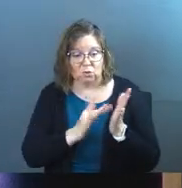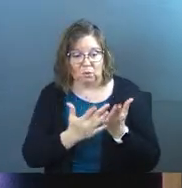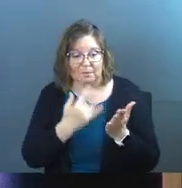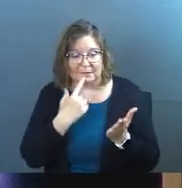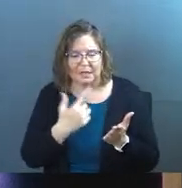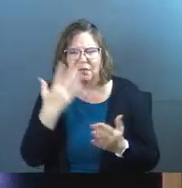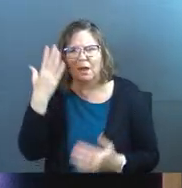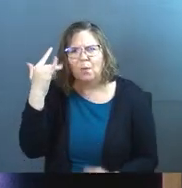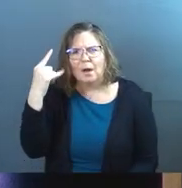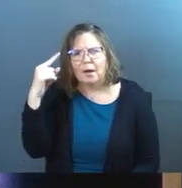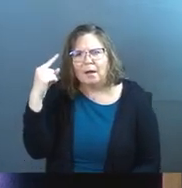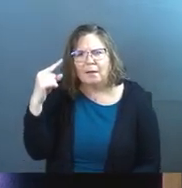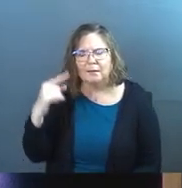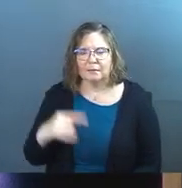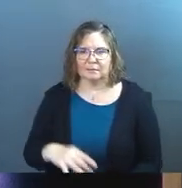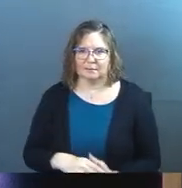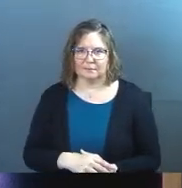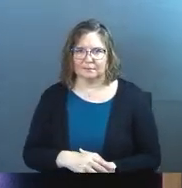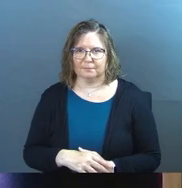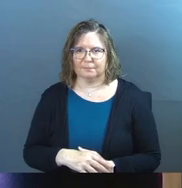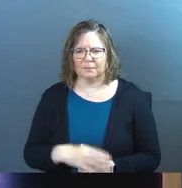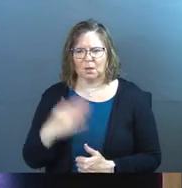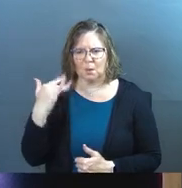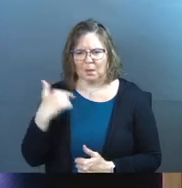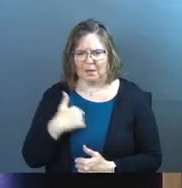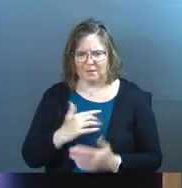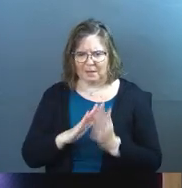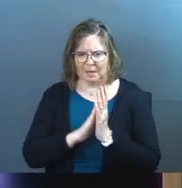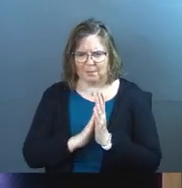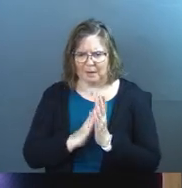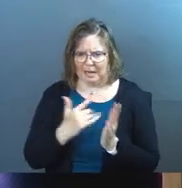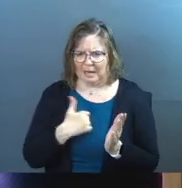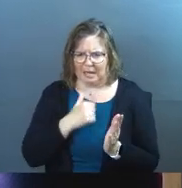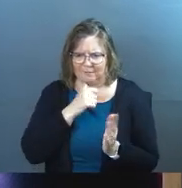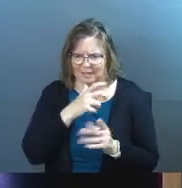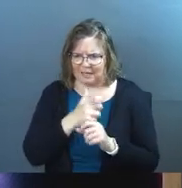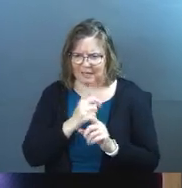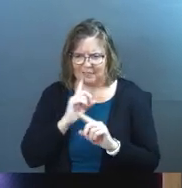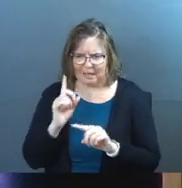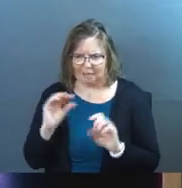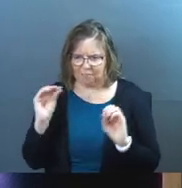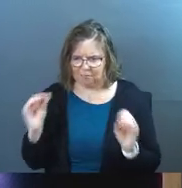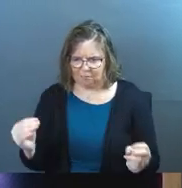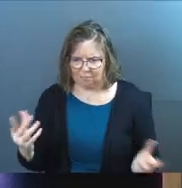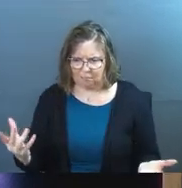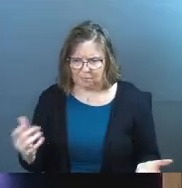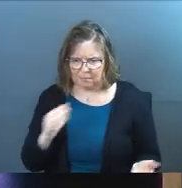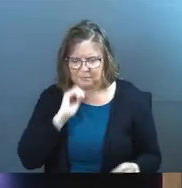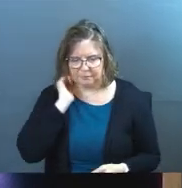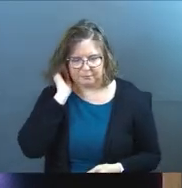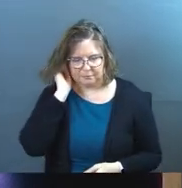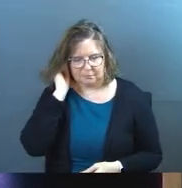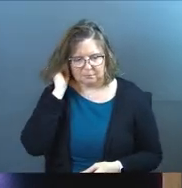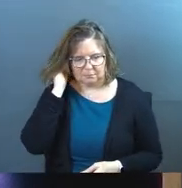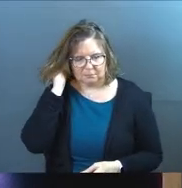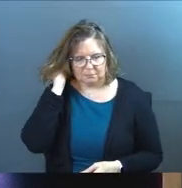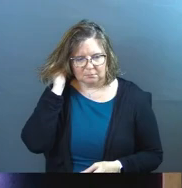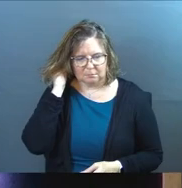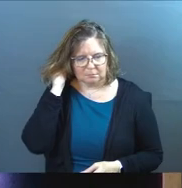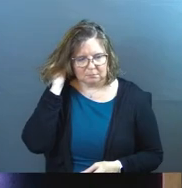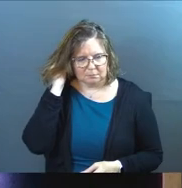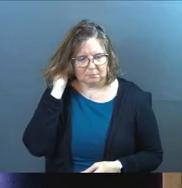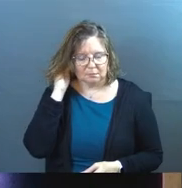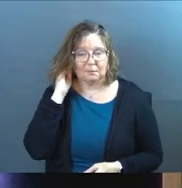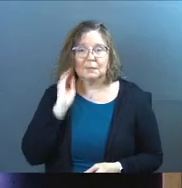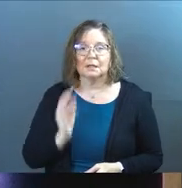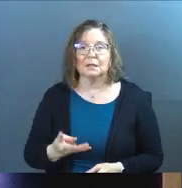he is, then why? Then why have I prayed and I haven't gotten the answer that I want? So here's